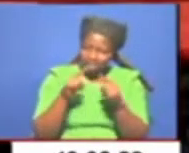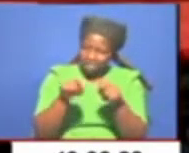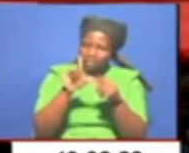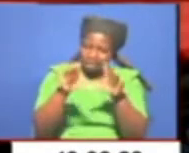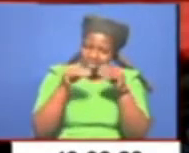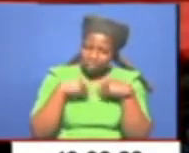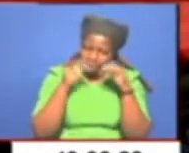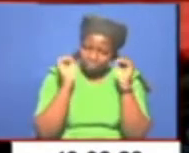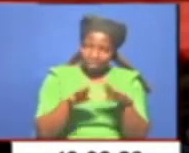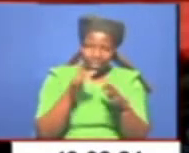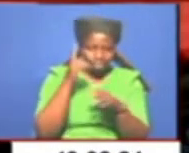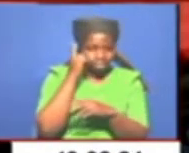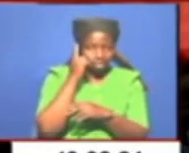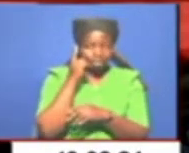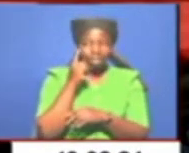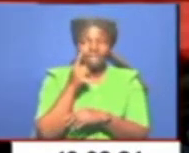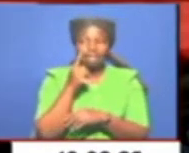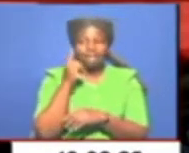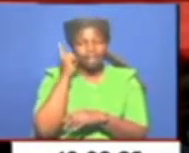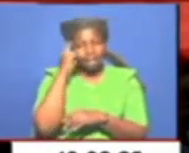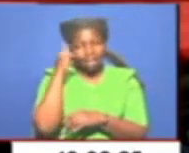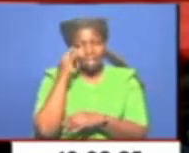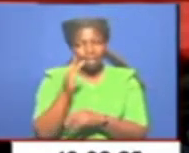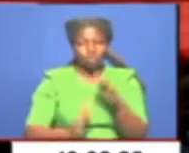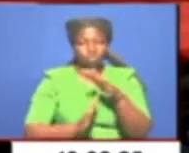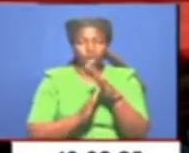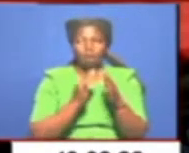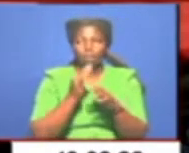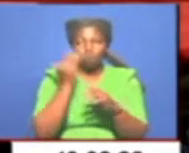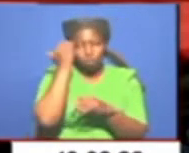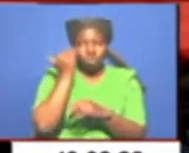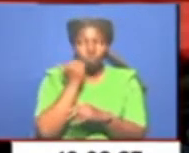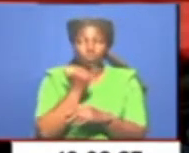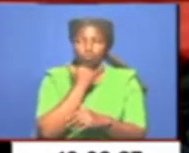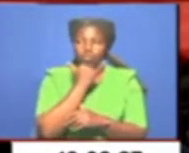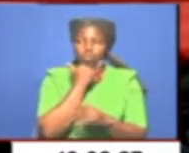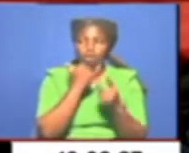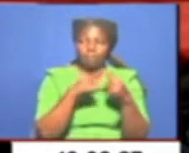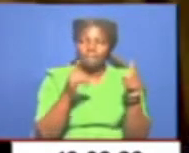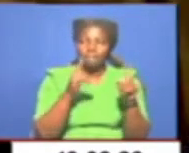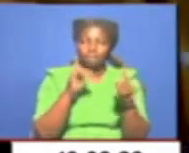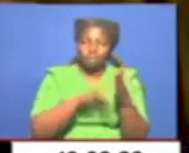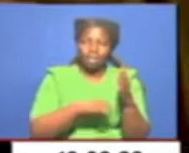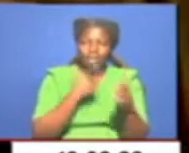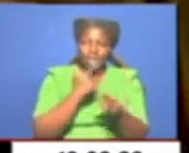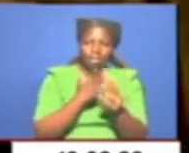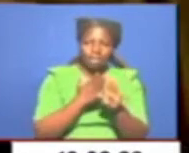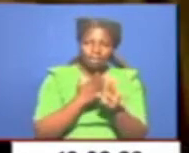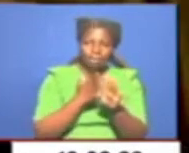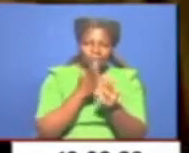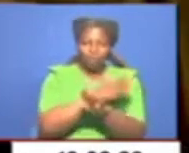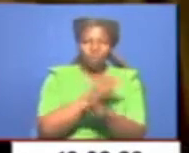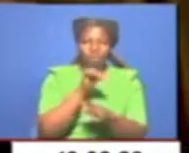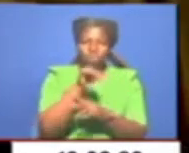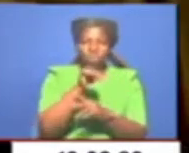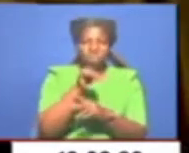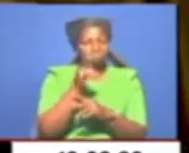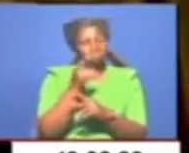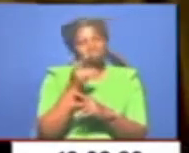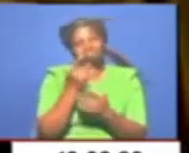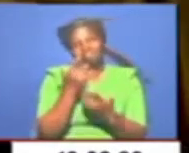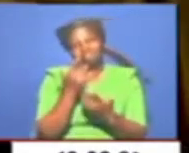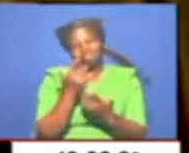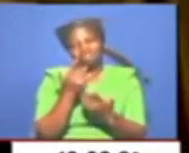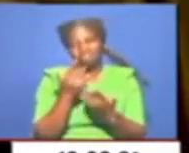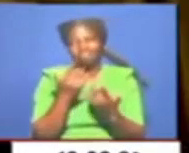And I think even the Supreme Court was wrong. But then, as I said at the very beginning, you are not bound by the decisions of anybody,